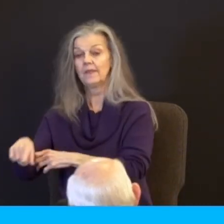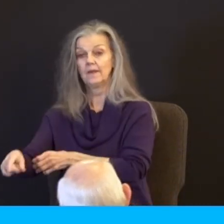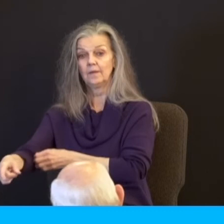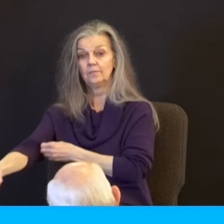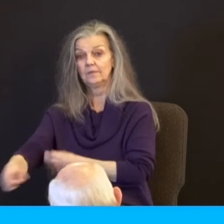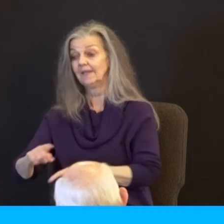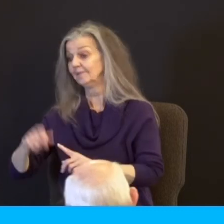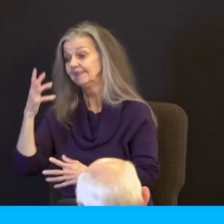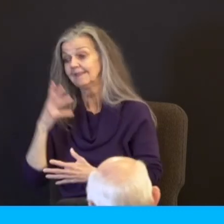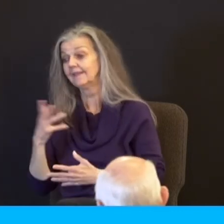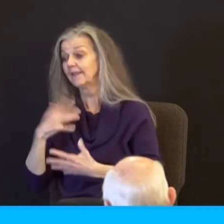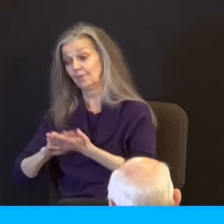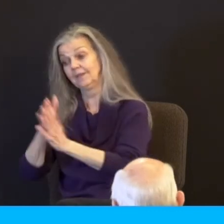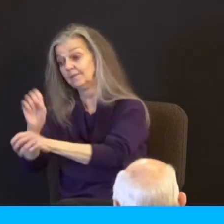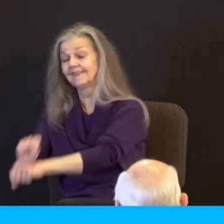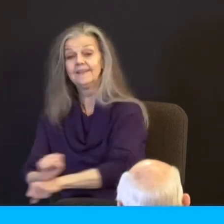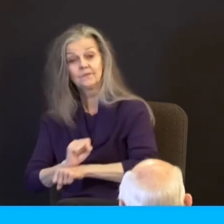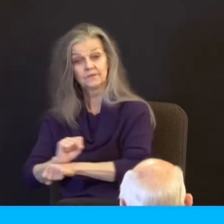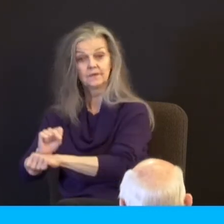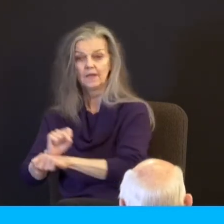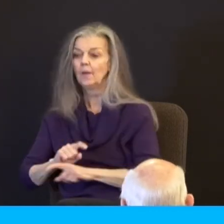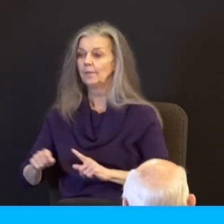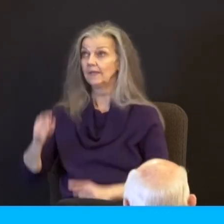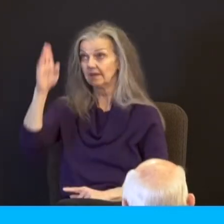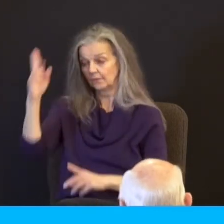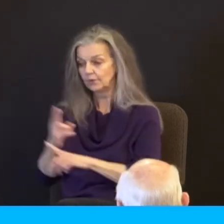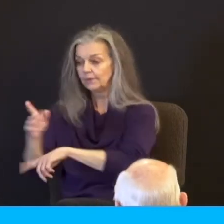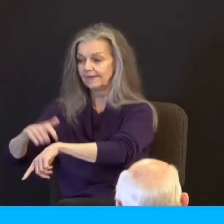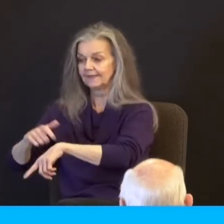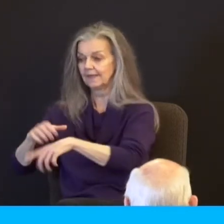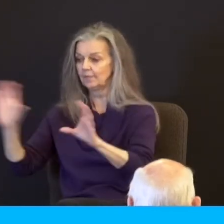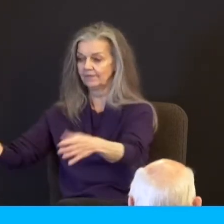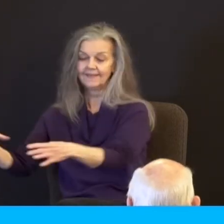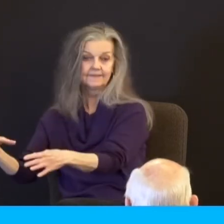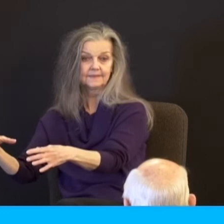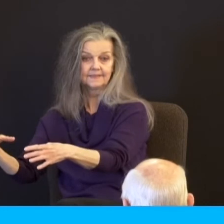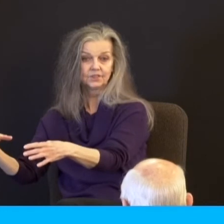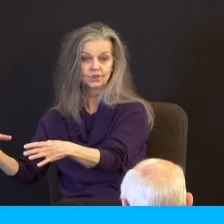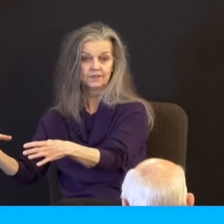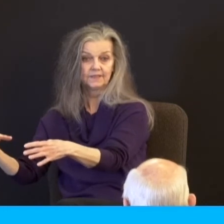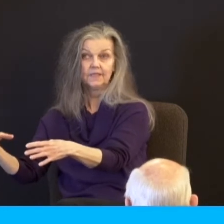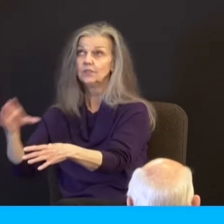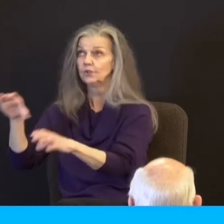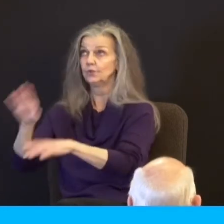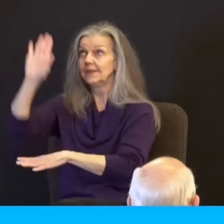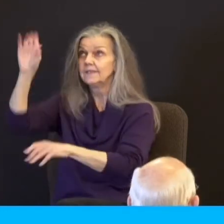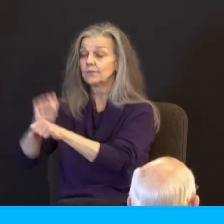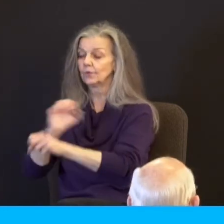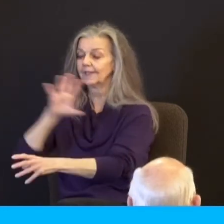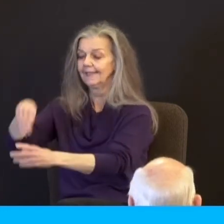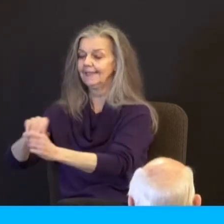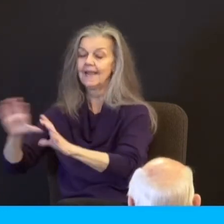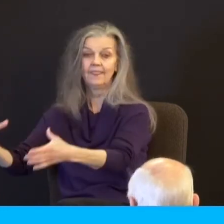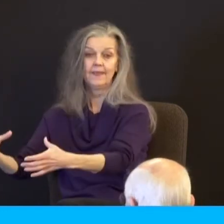they will even be enslaved. But he's going to use that time of isolation to do his work in them.